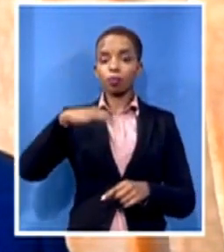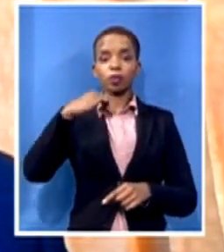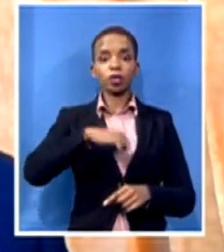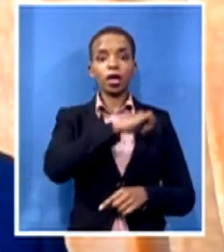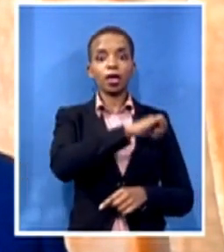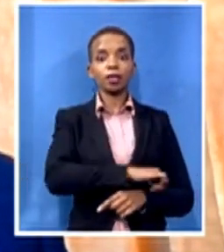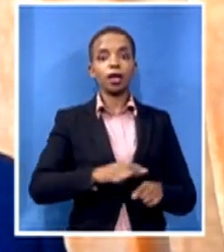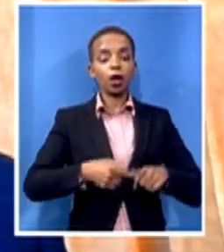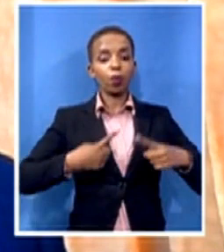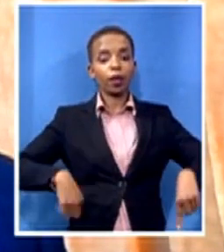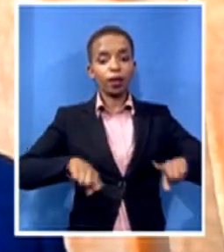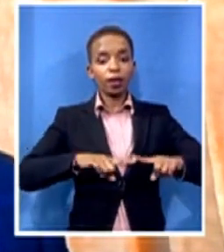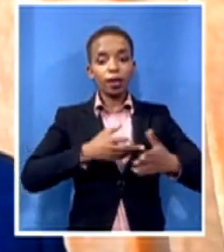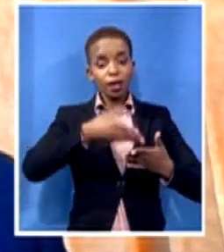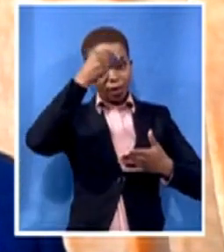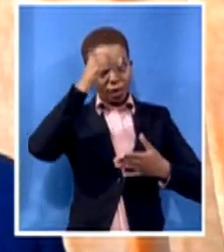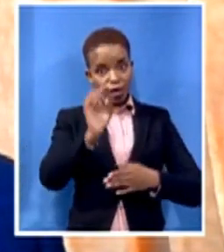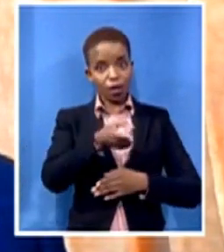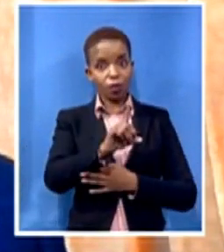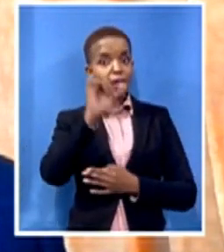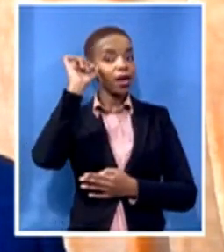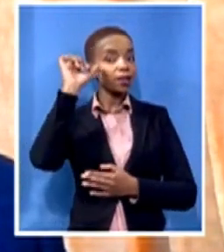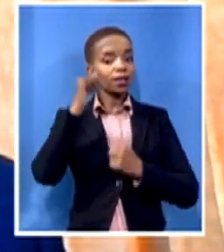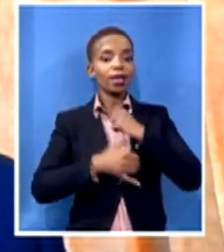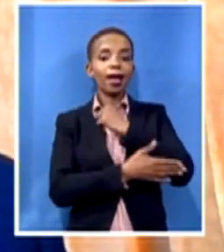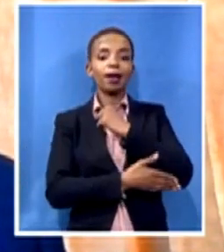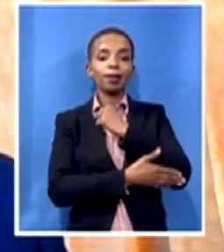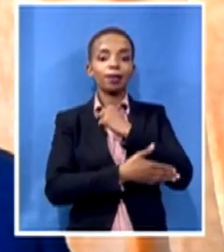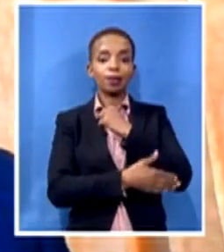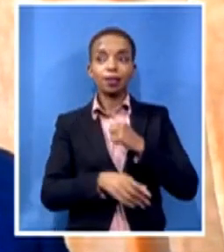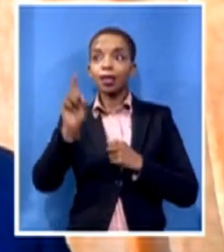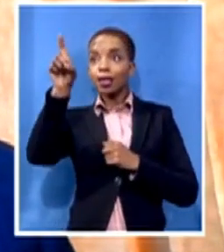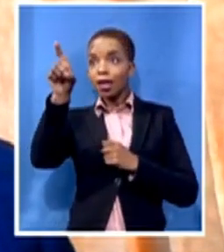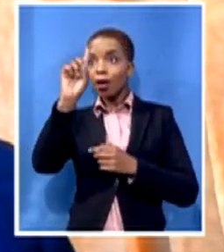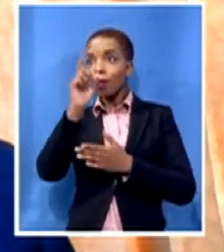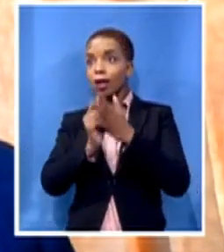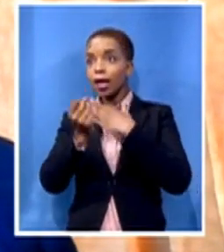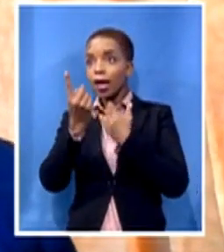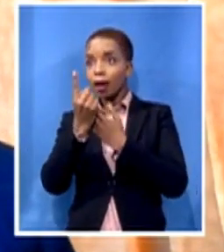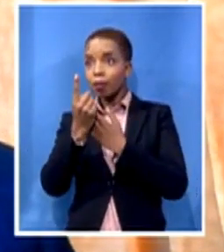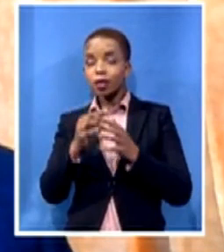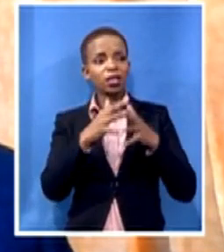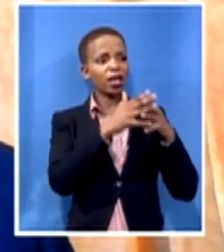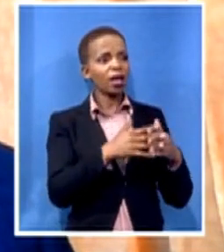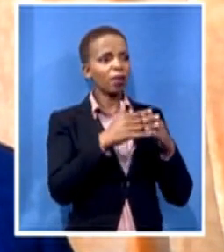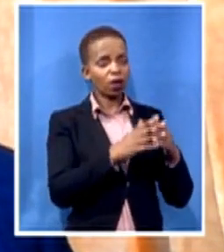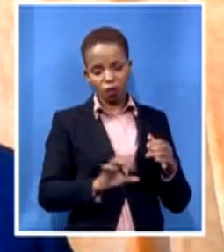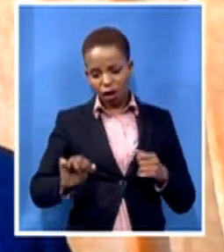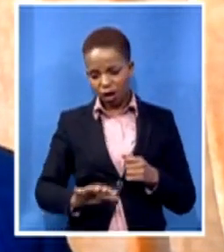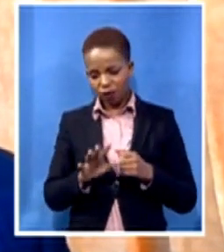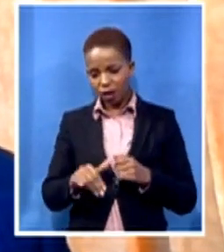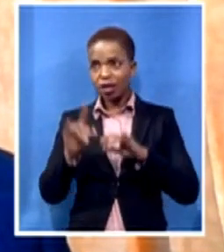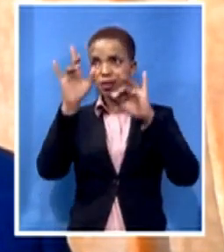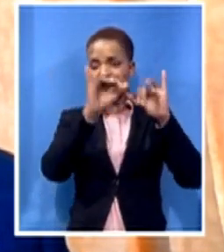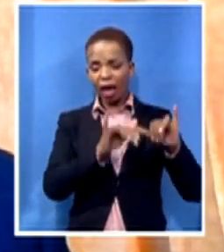countries may not necessarily be the case in Europe or in the US or in Africa. So this is the reason that we